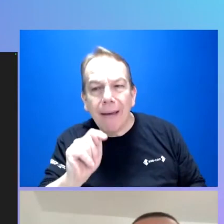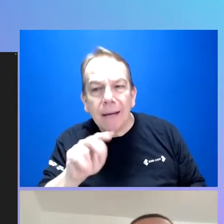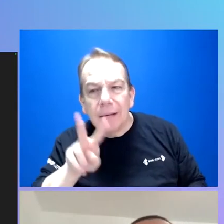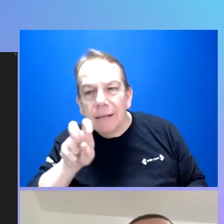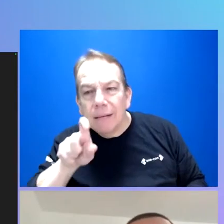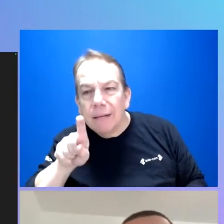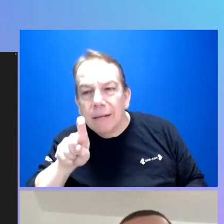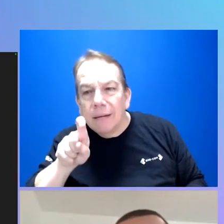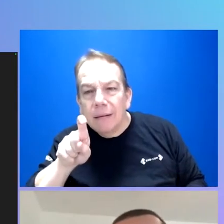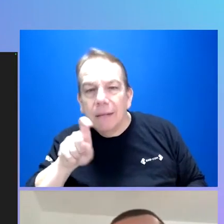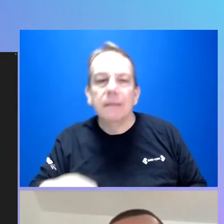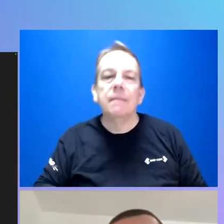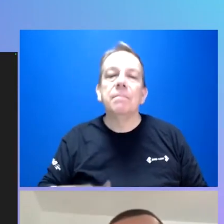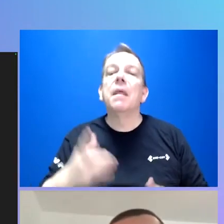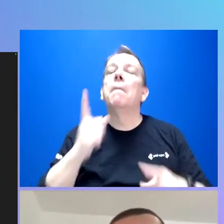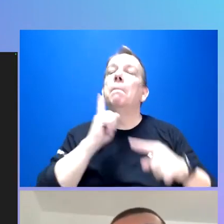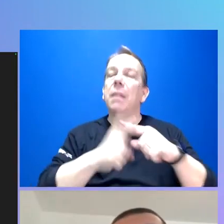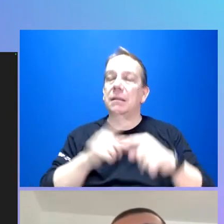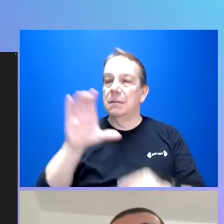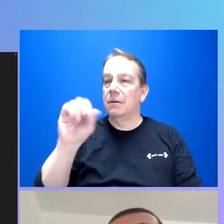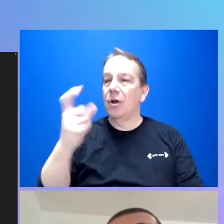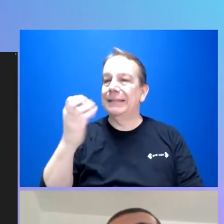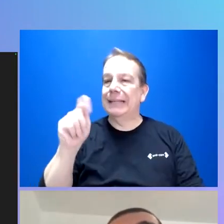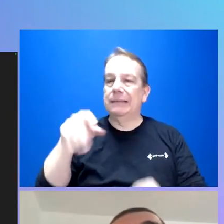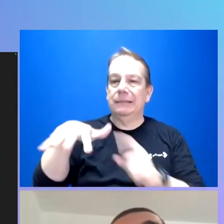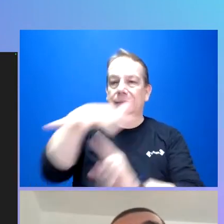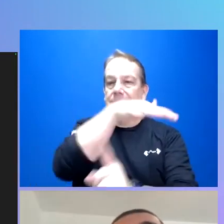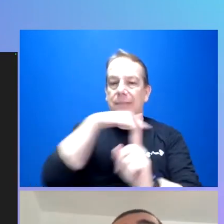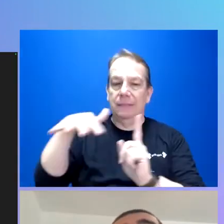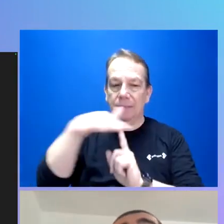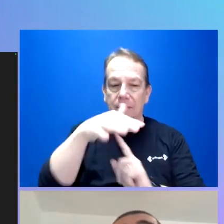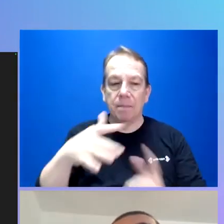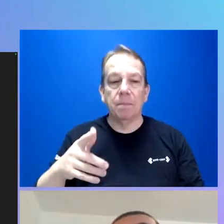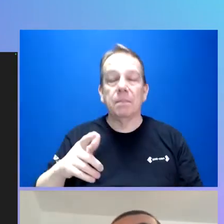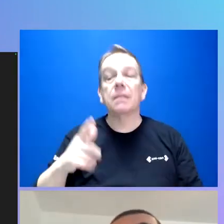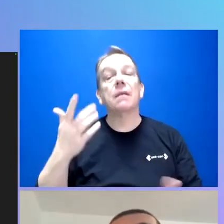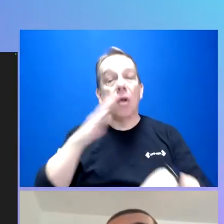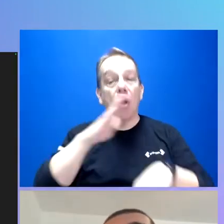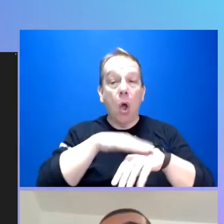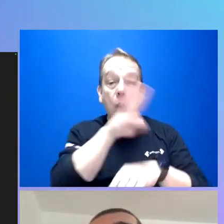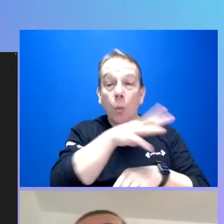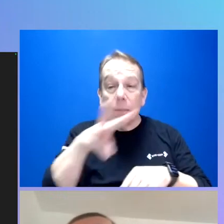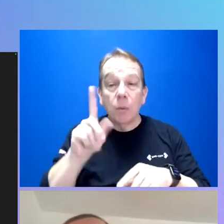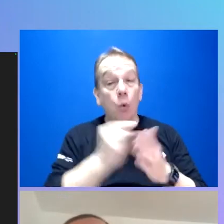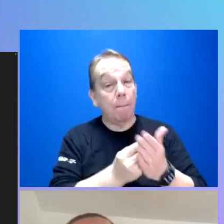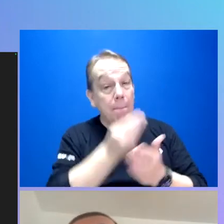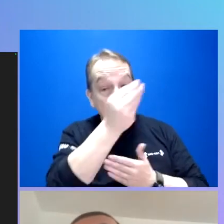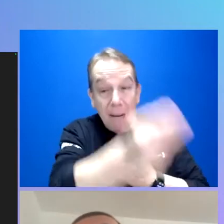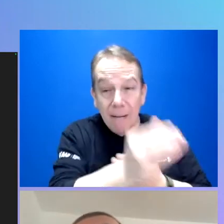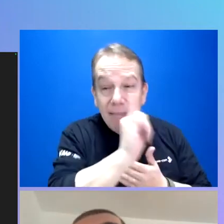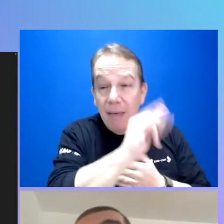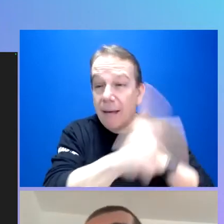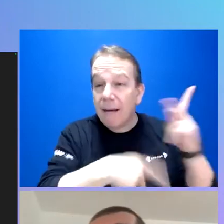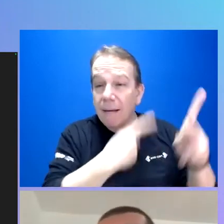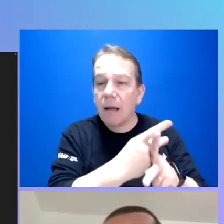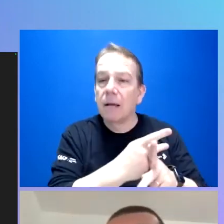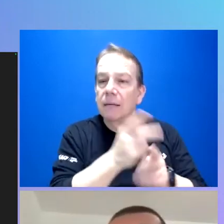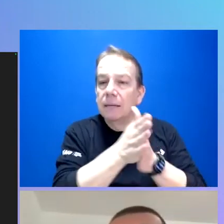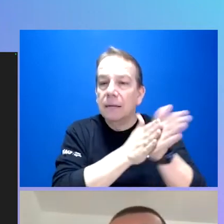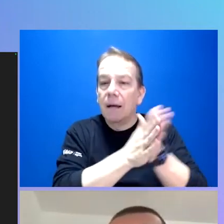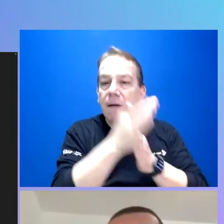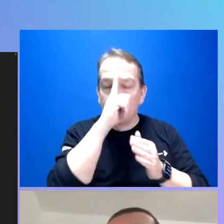Context is also a factor. On a website where you might buy or steal stock photography, interest is higher for